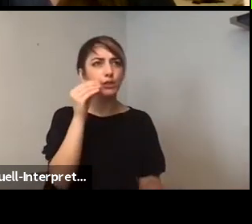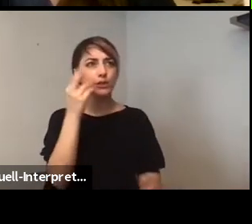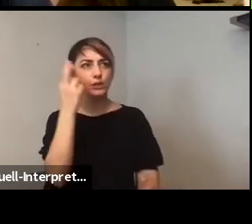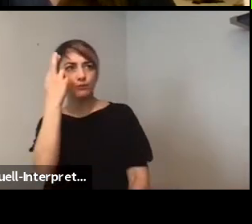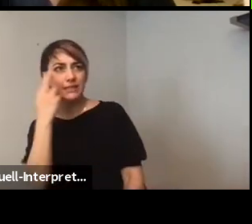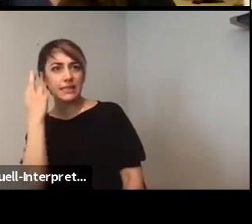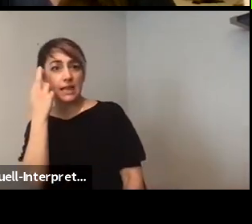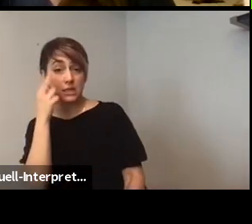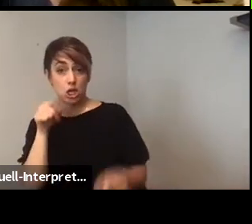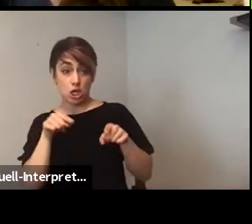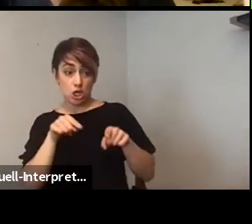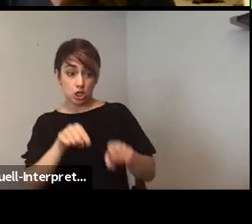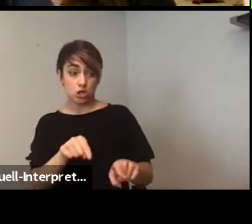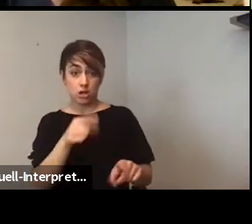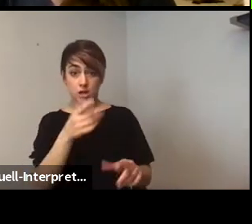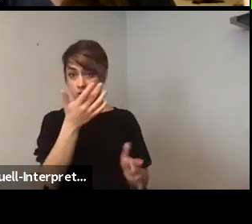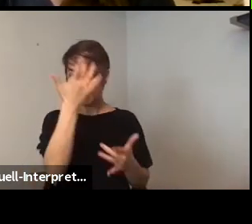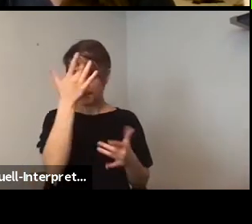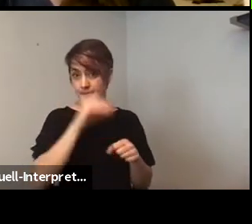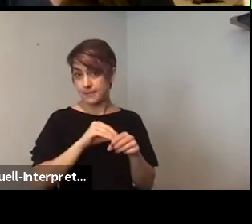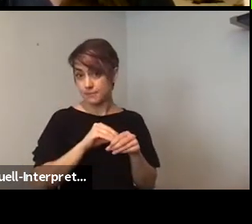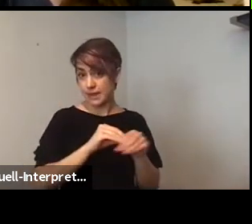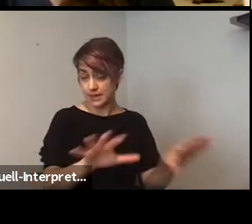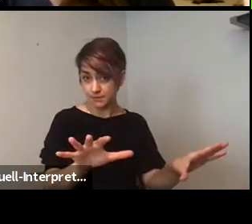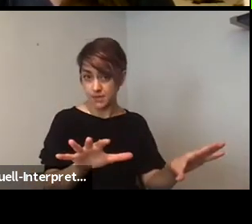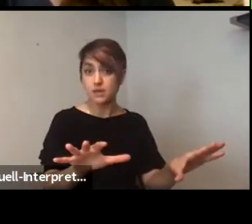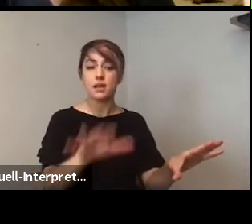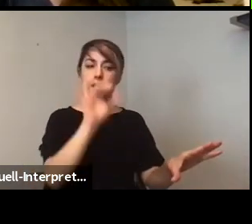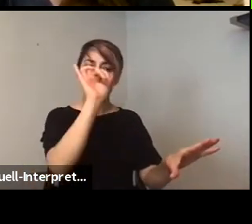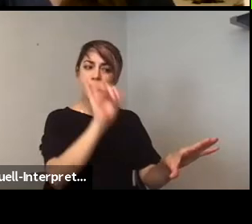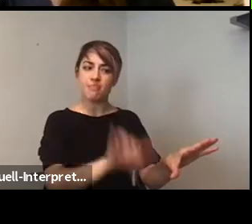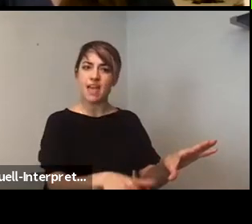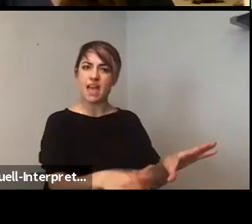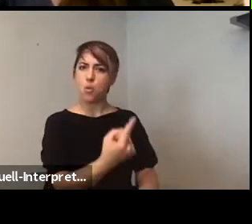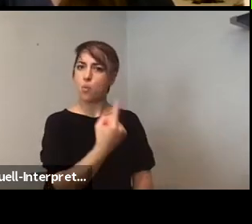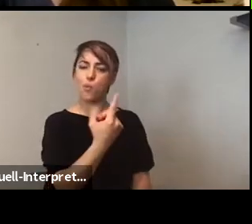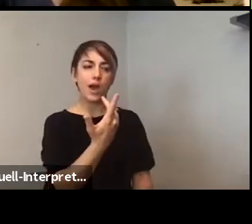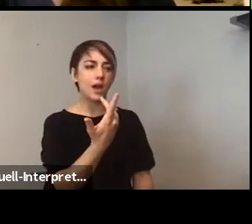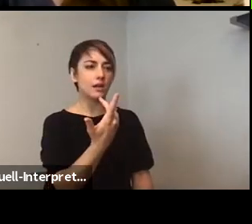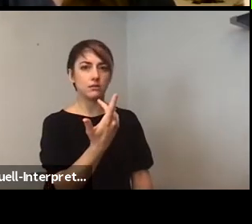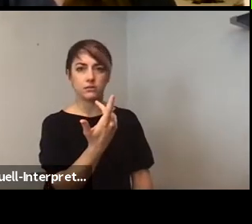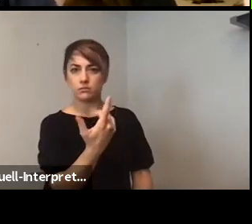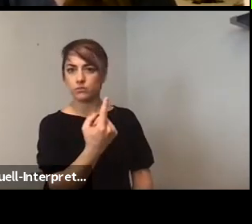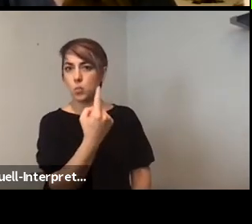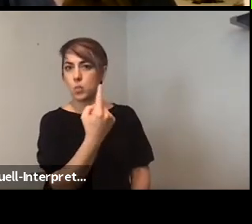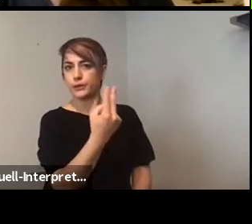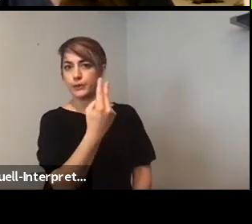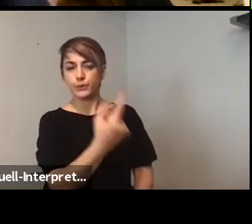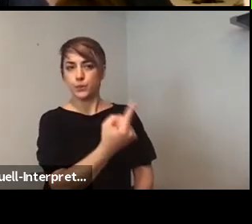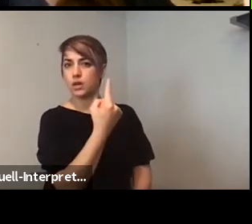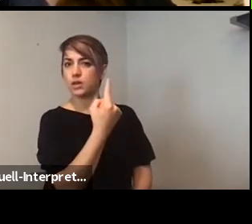to incorporate into your practice as an artist moving forward? And